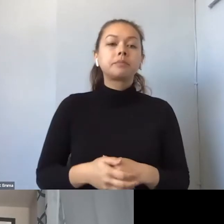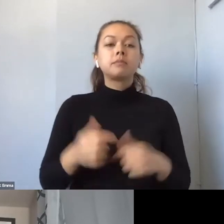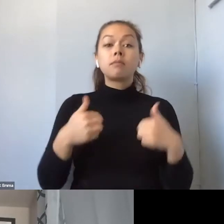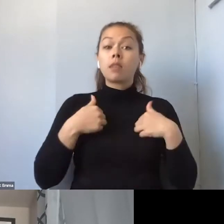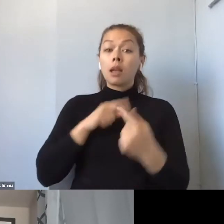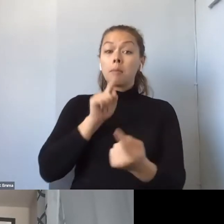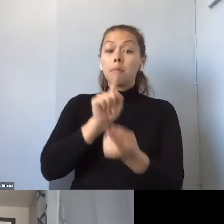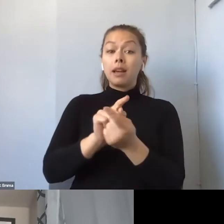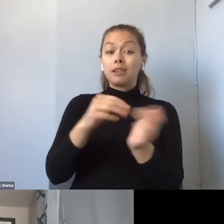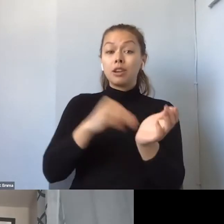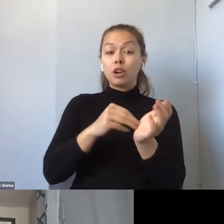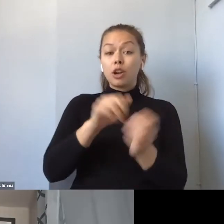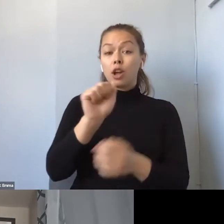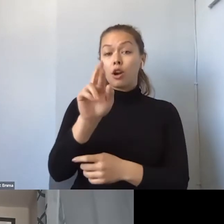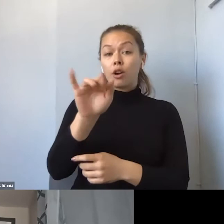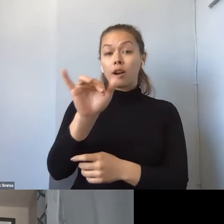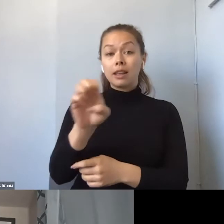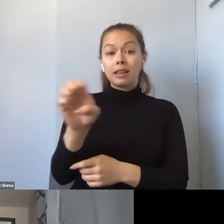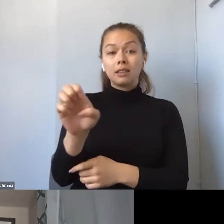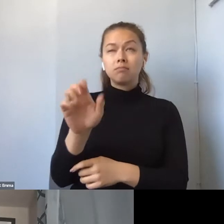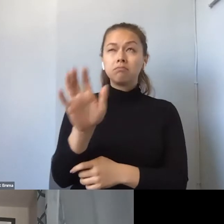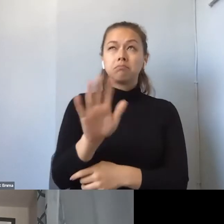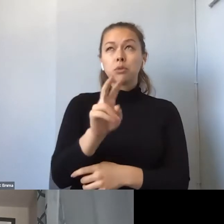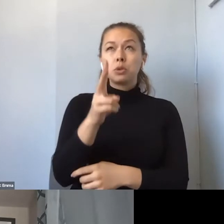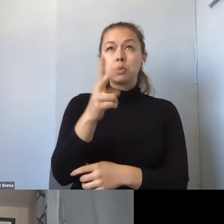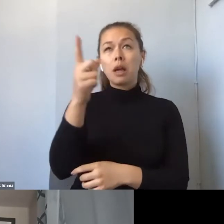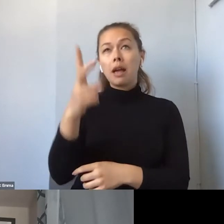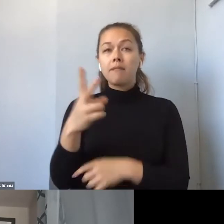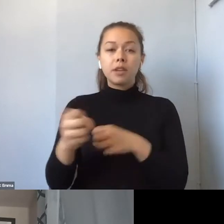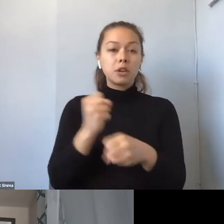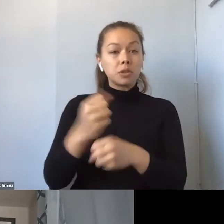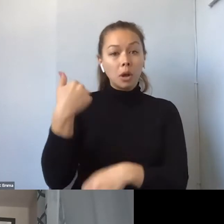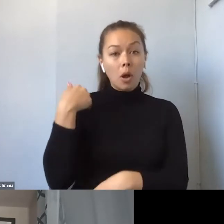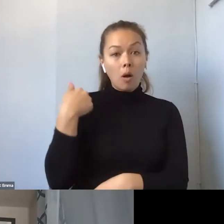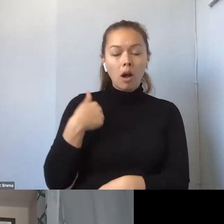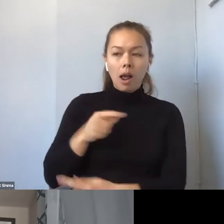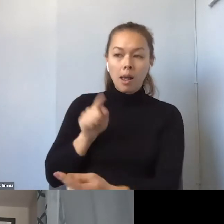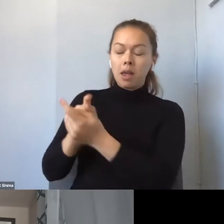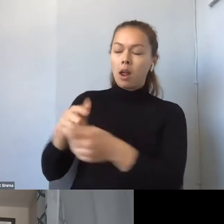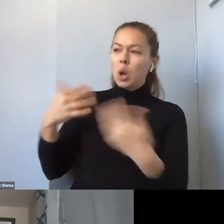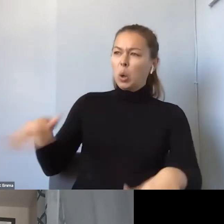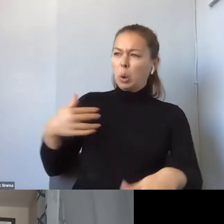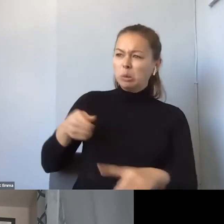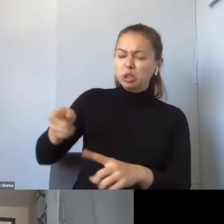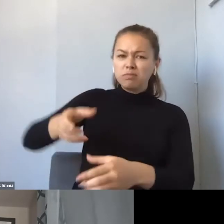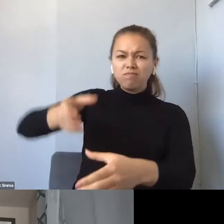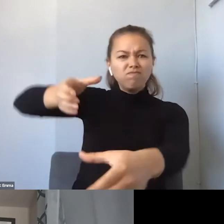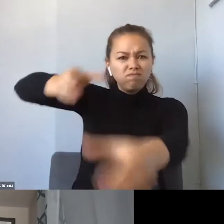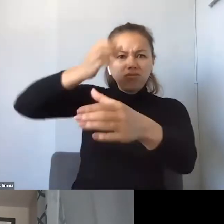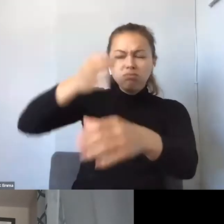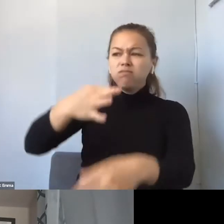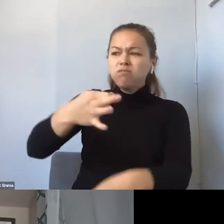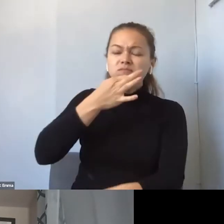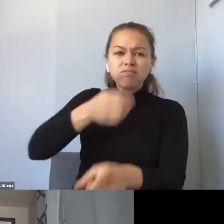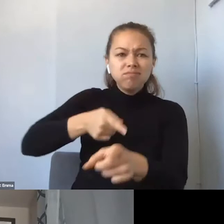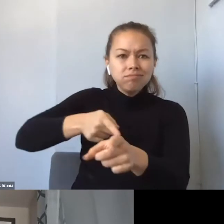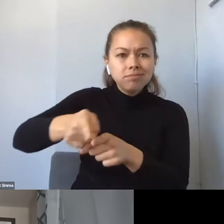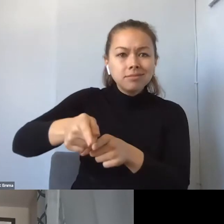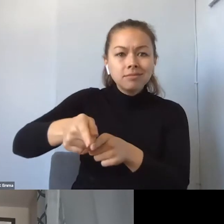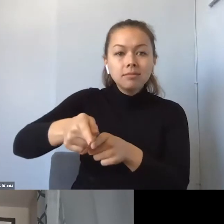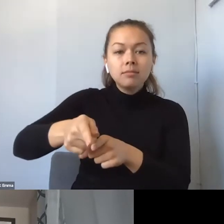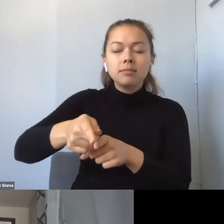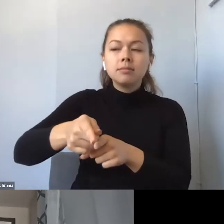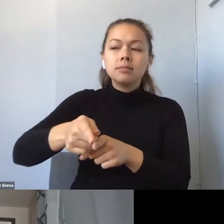was not only deeply knowledgeable and informed in her practice, but that she was also guided by an ethics of